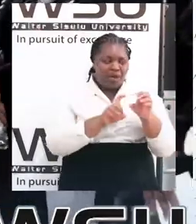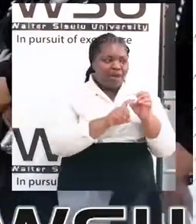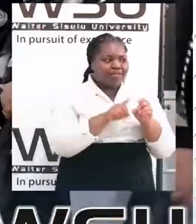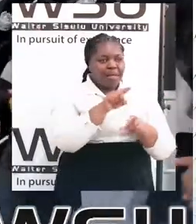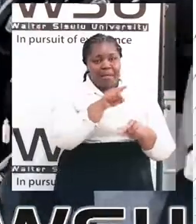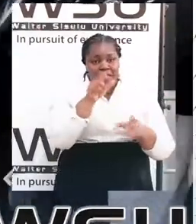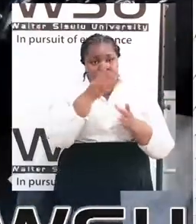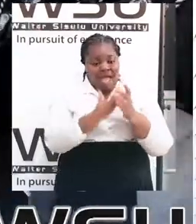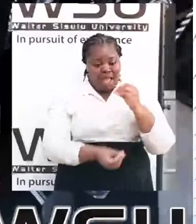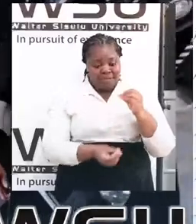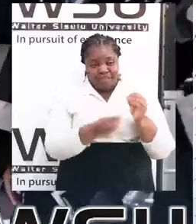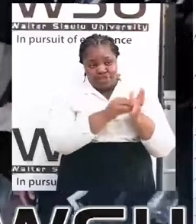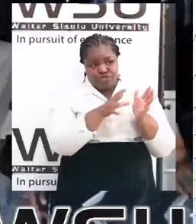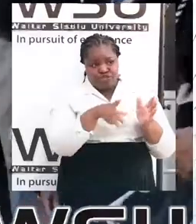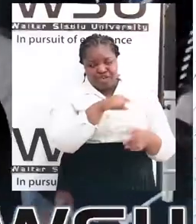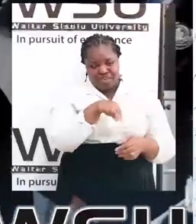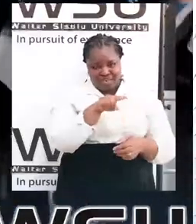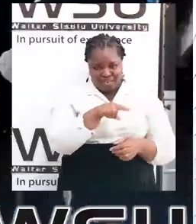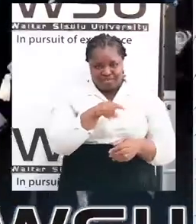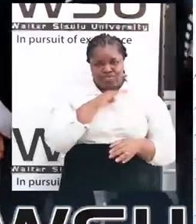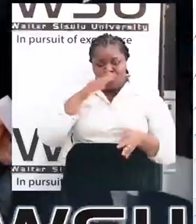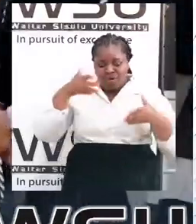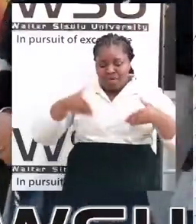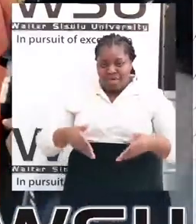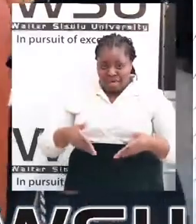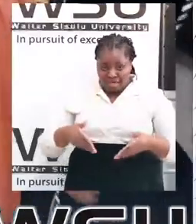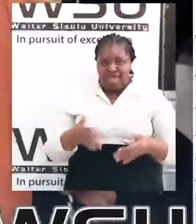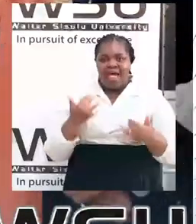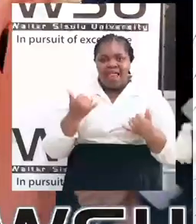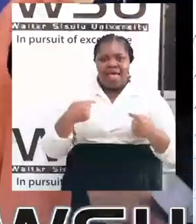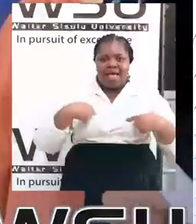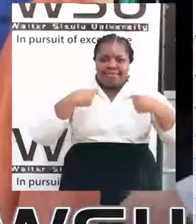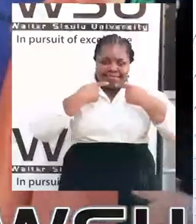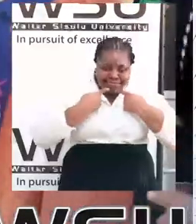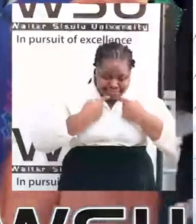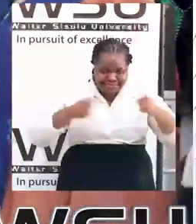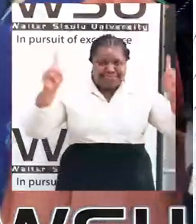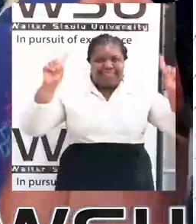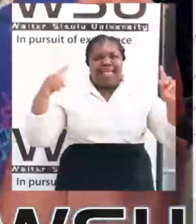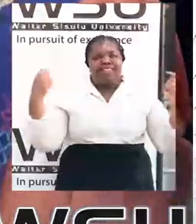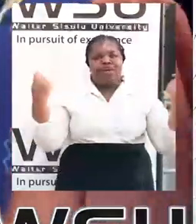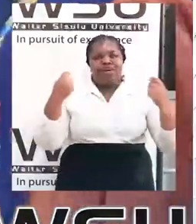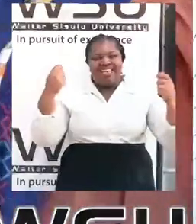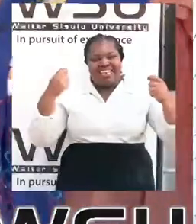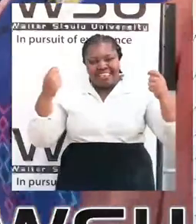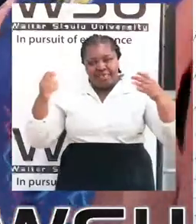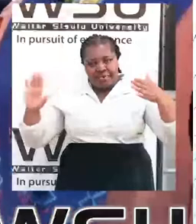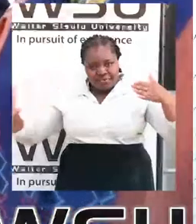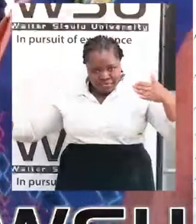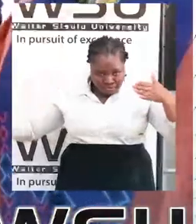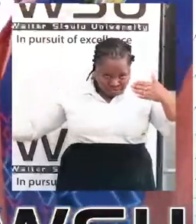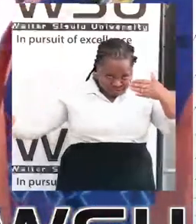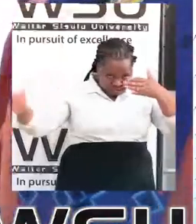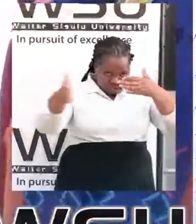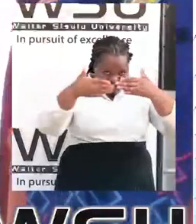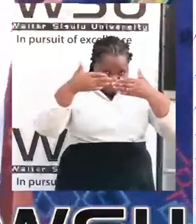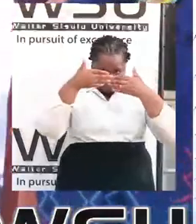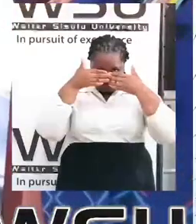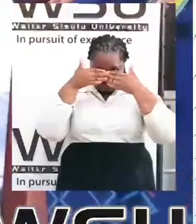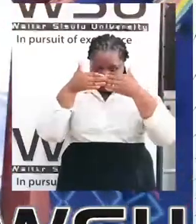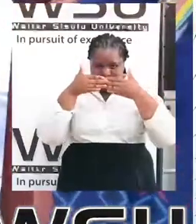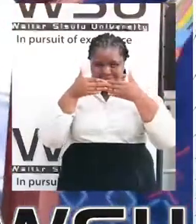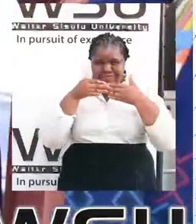absentia to those students not present. I hereby dissolve this congregation of Walter